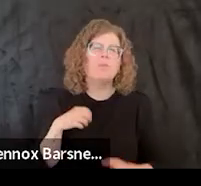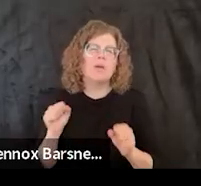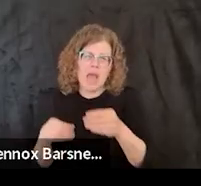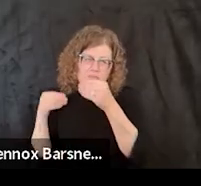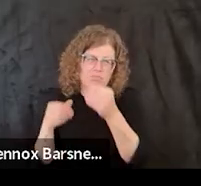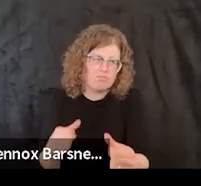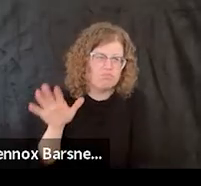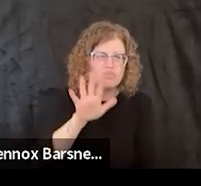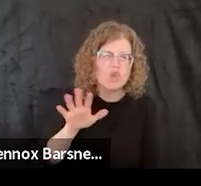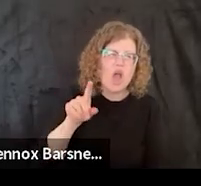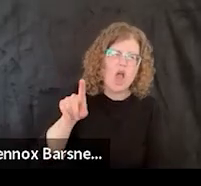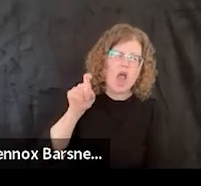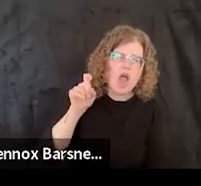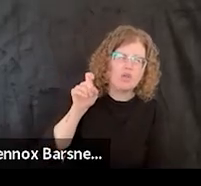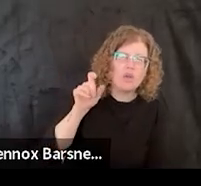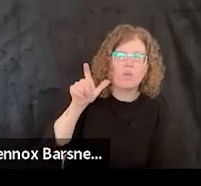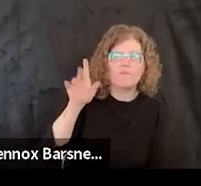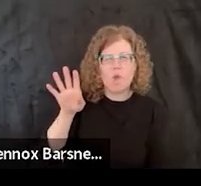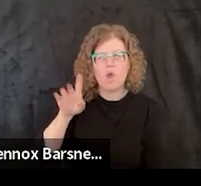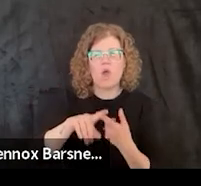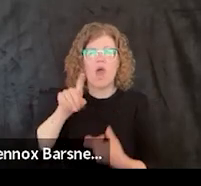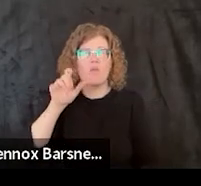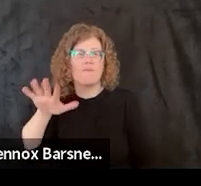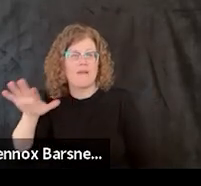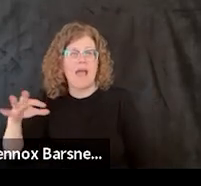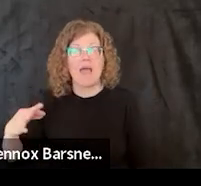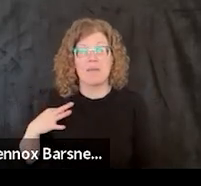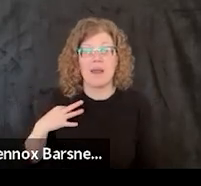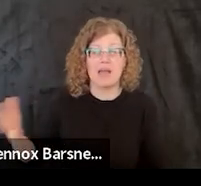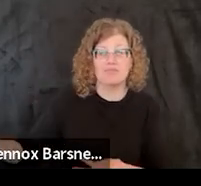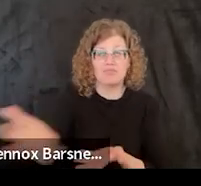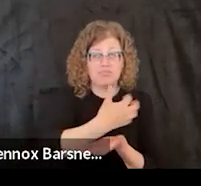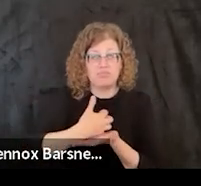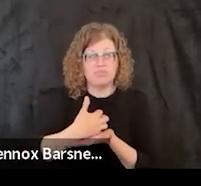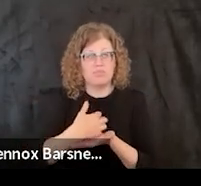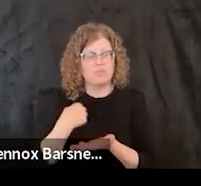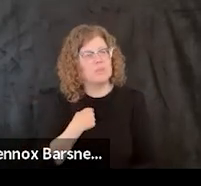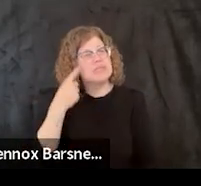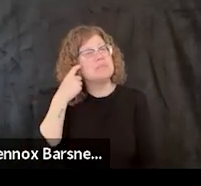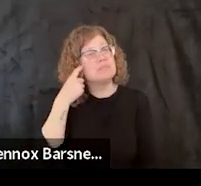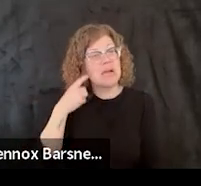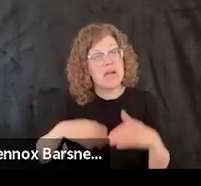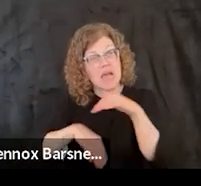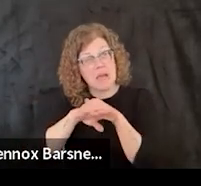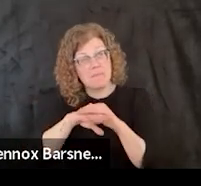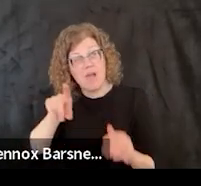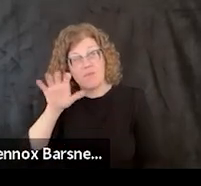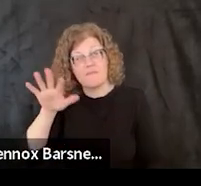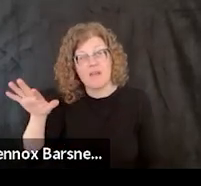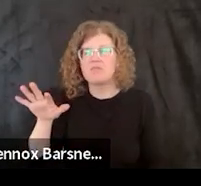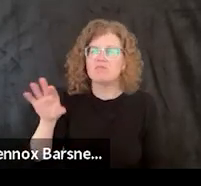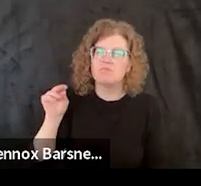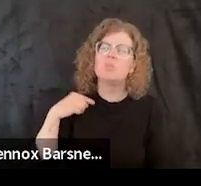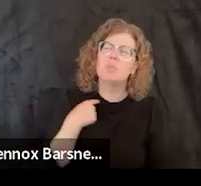155 applications. This number is likely to be higher given that the request amounts will vary.